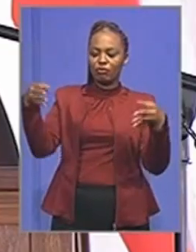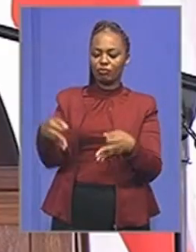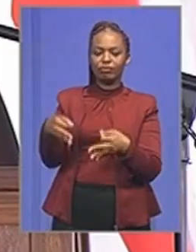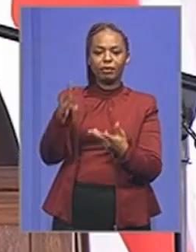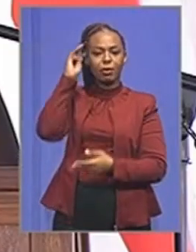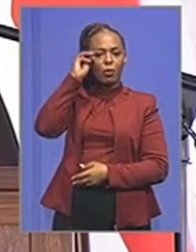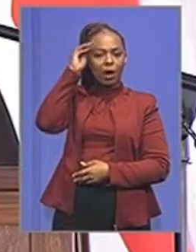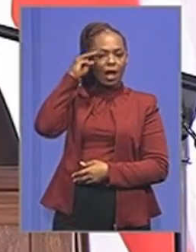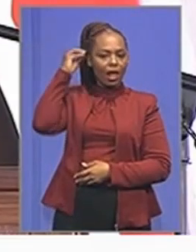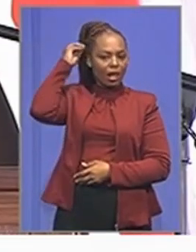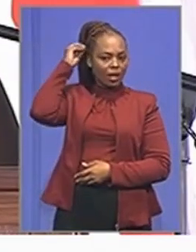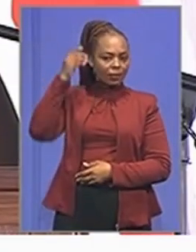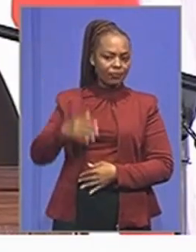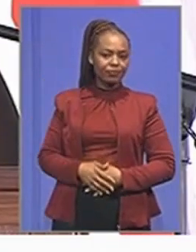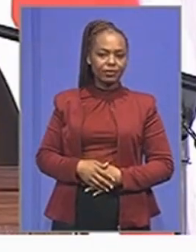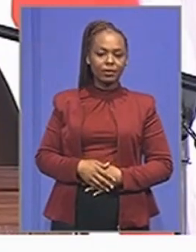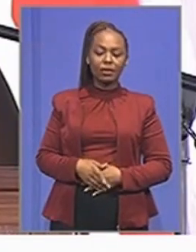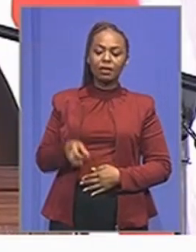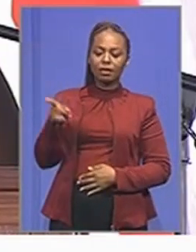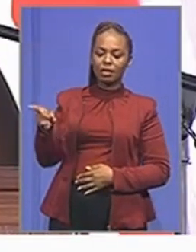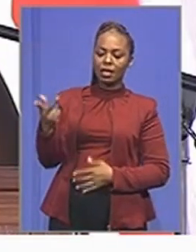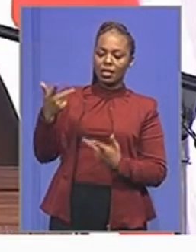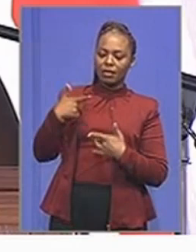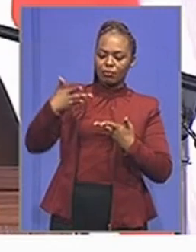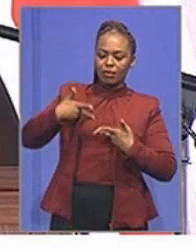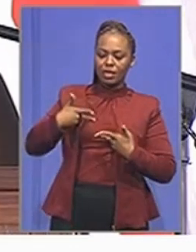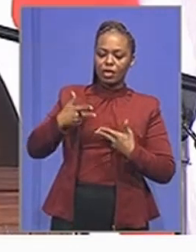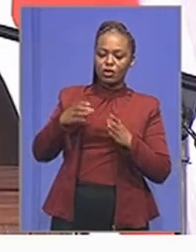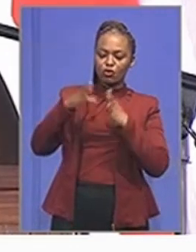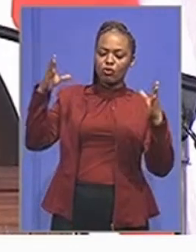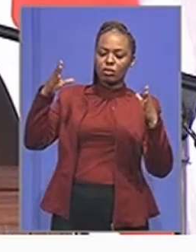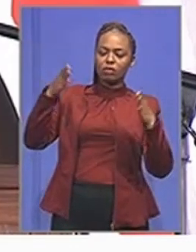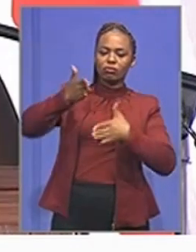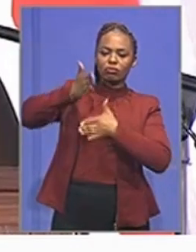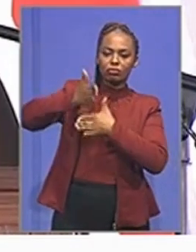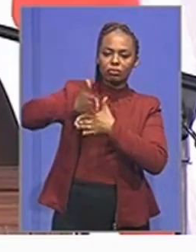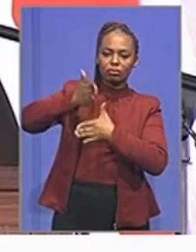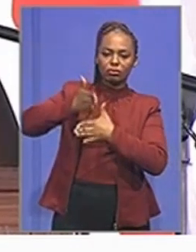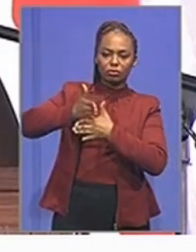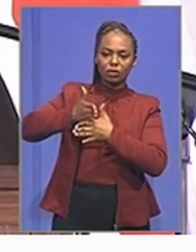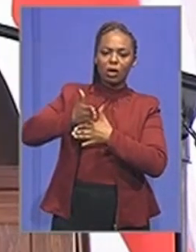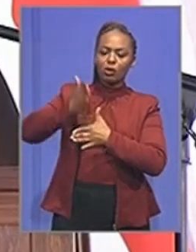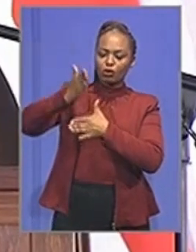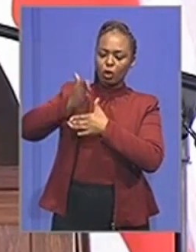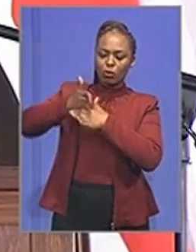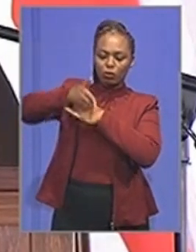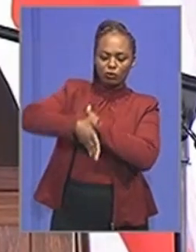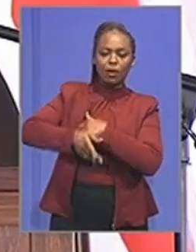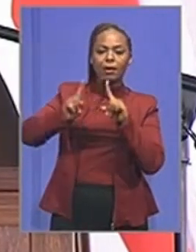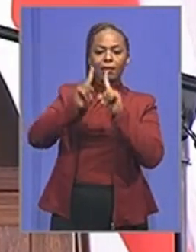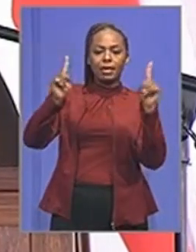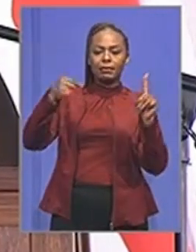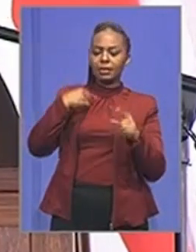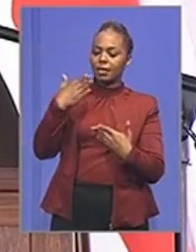Dabezita, you have left me with a huge responsibility and a mammoth task. But I thank you